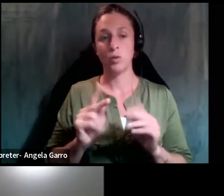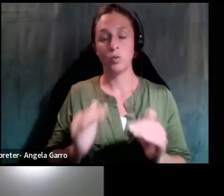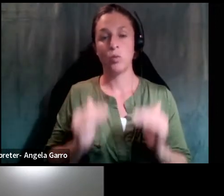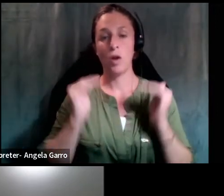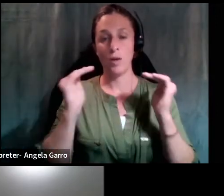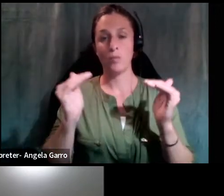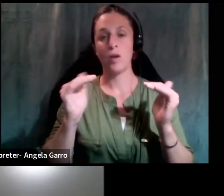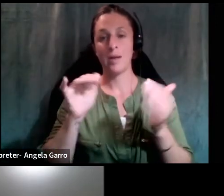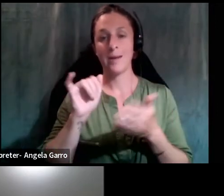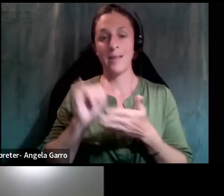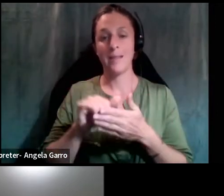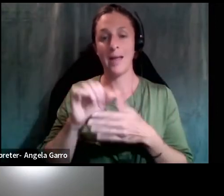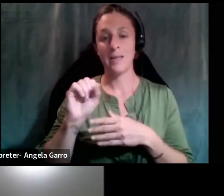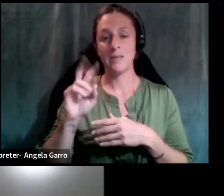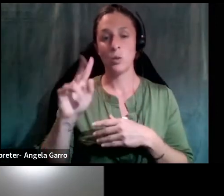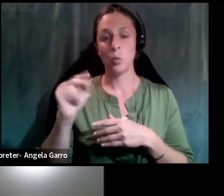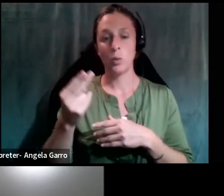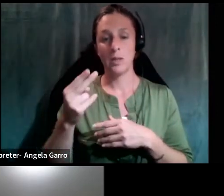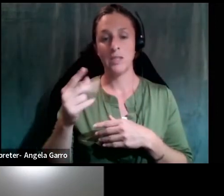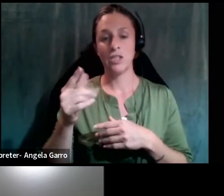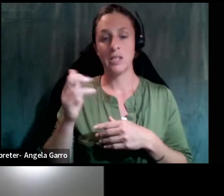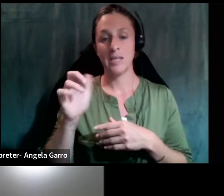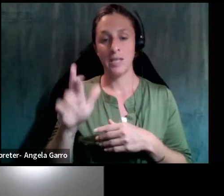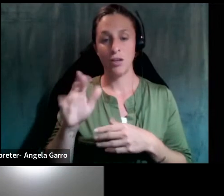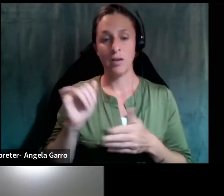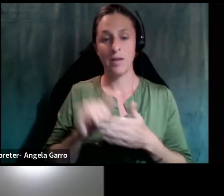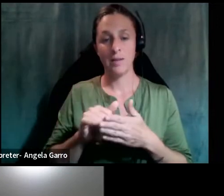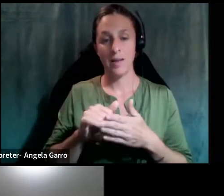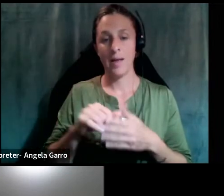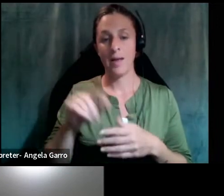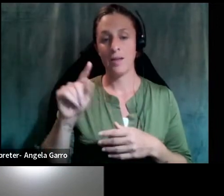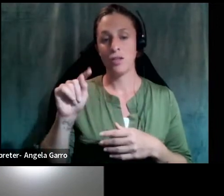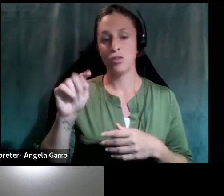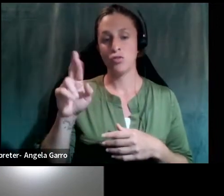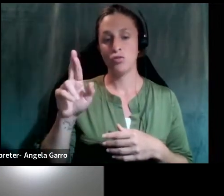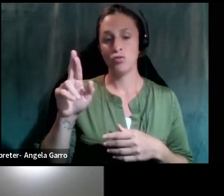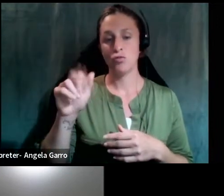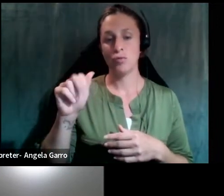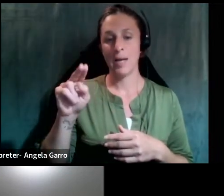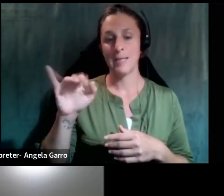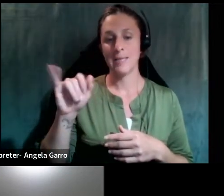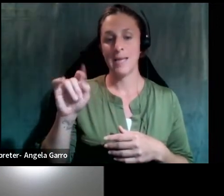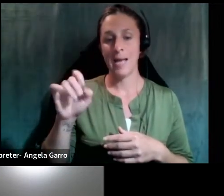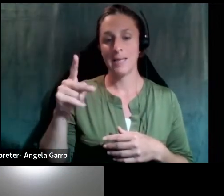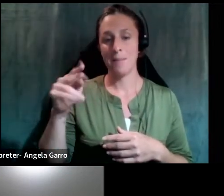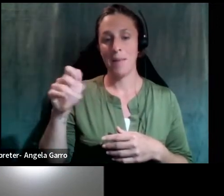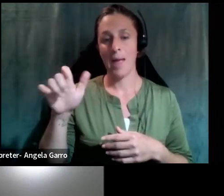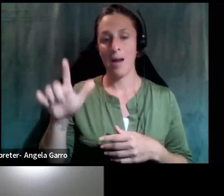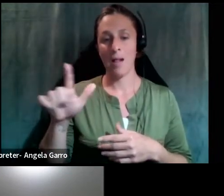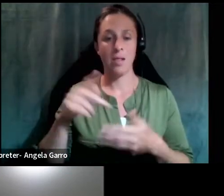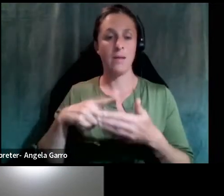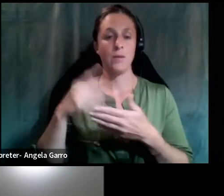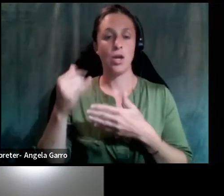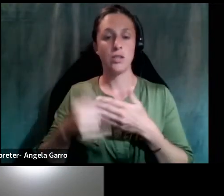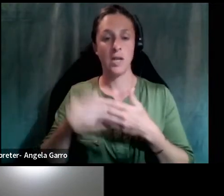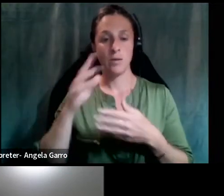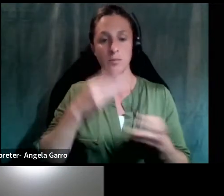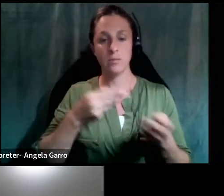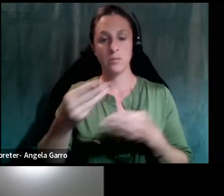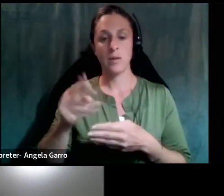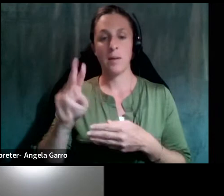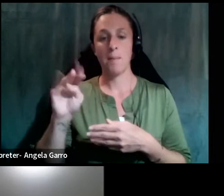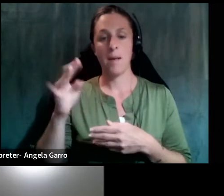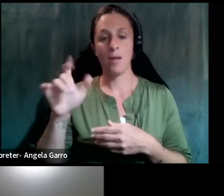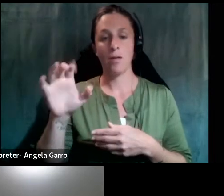that switchgear, the transite panel project. So with that, I will turn it over to Michael Estrada from Greystone